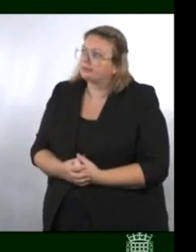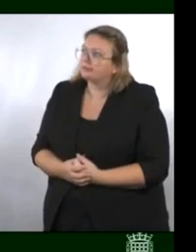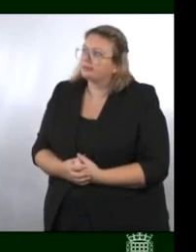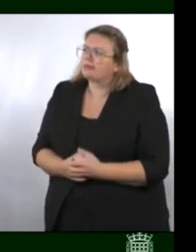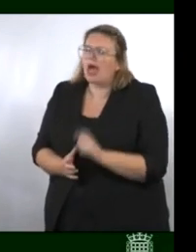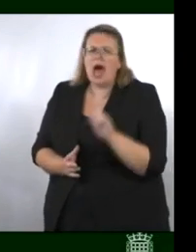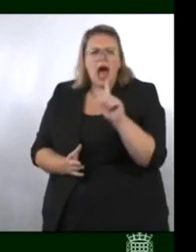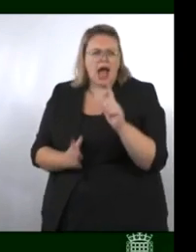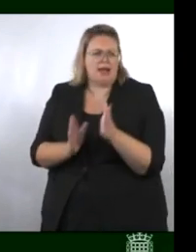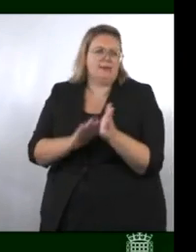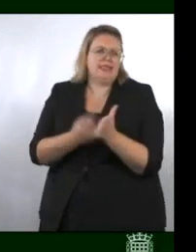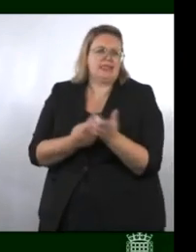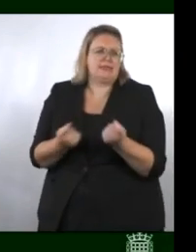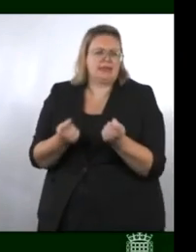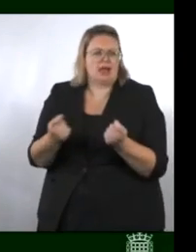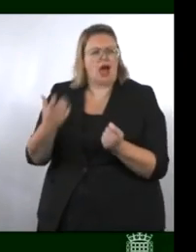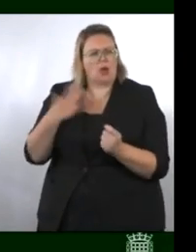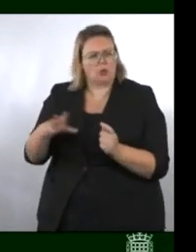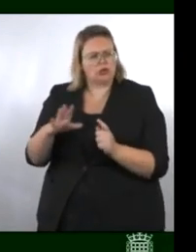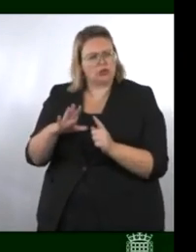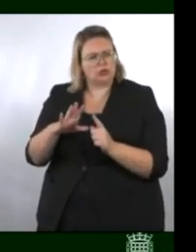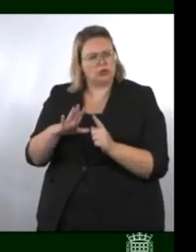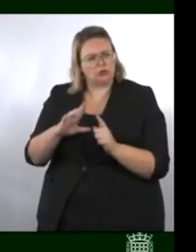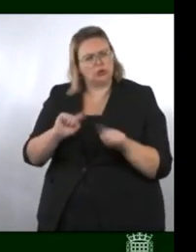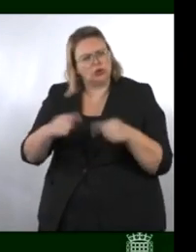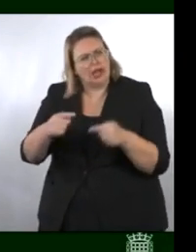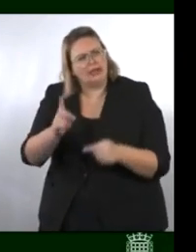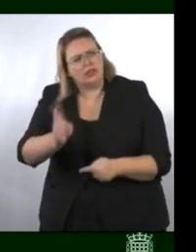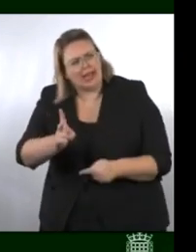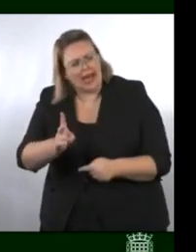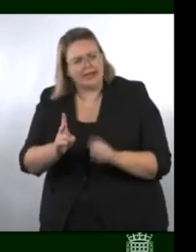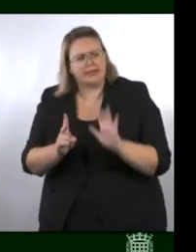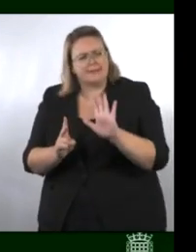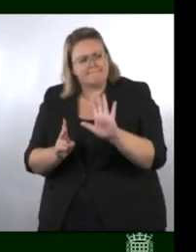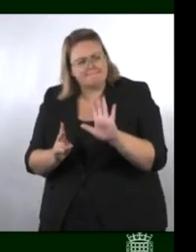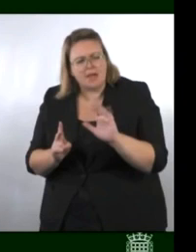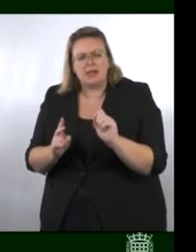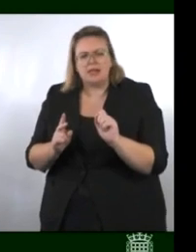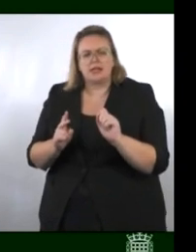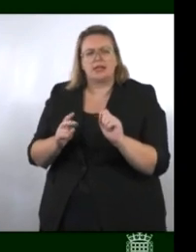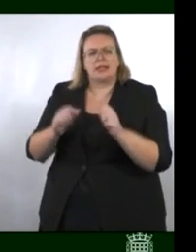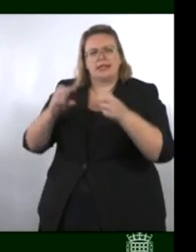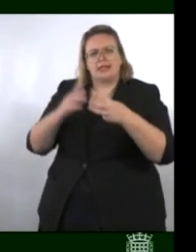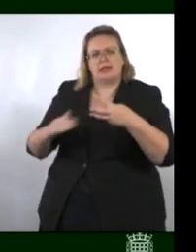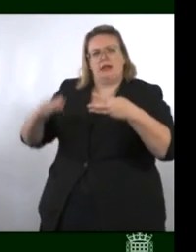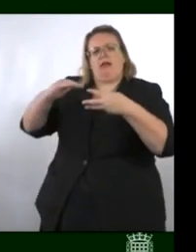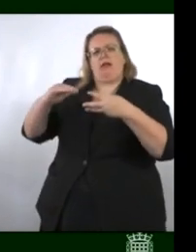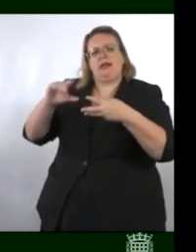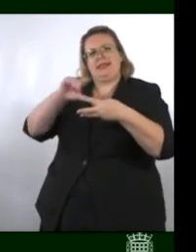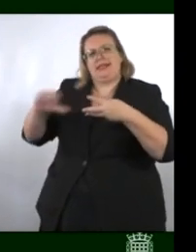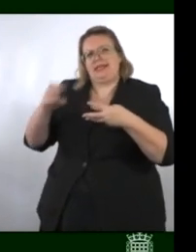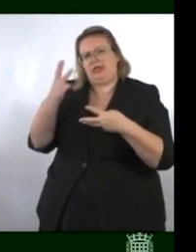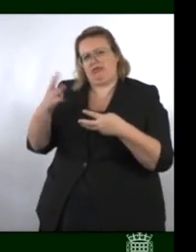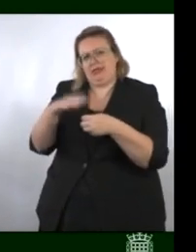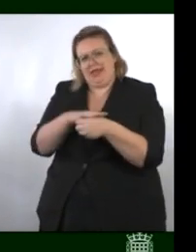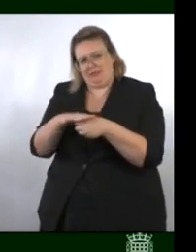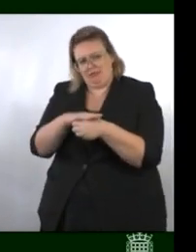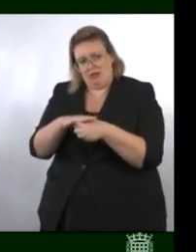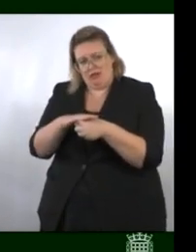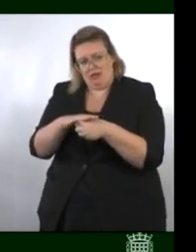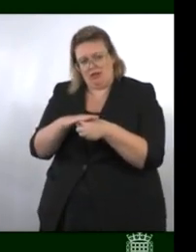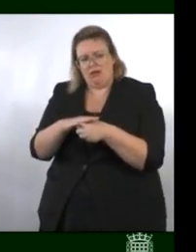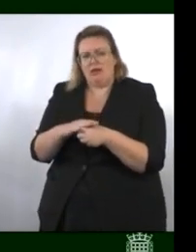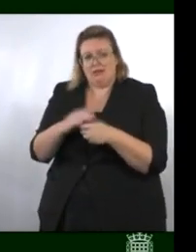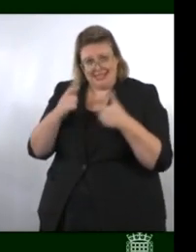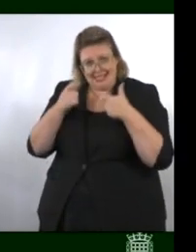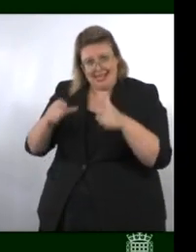answer? If the infection rate R in a tier three area has not come below one, will it be